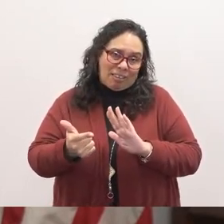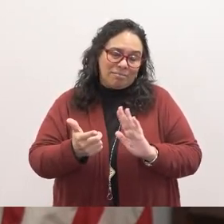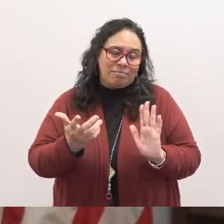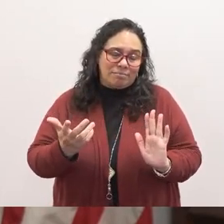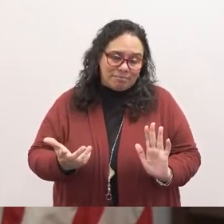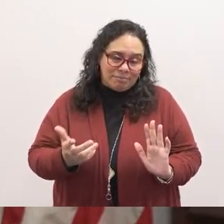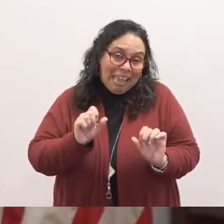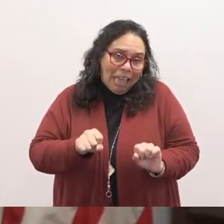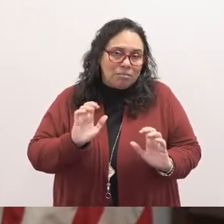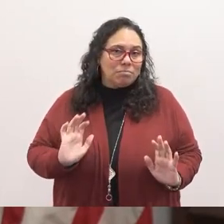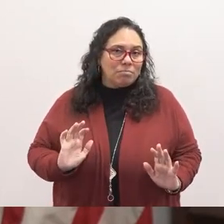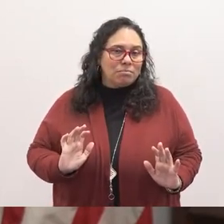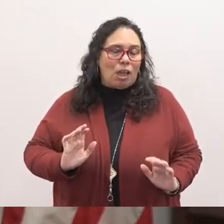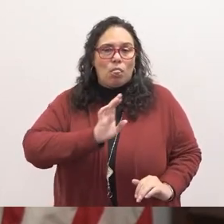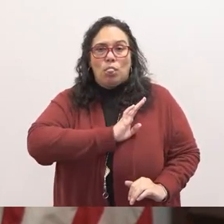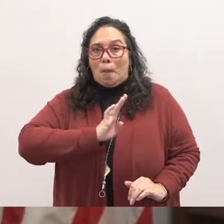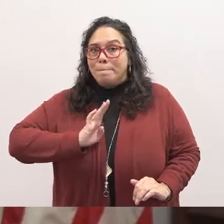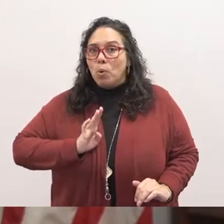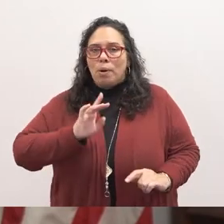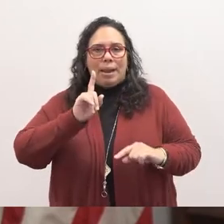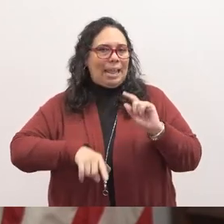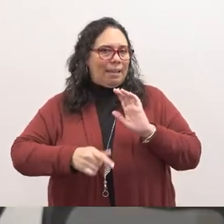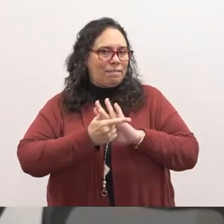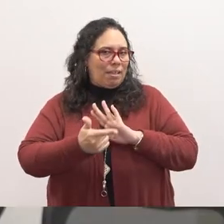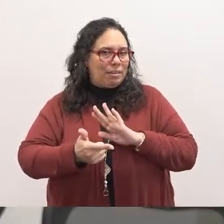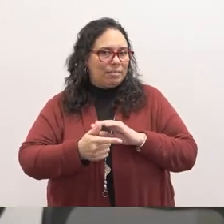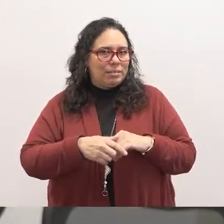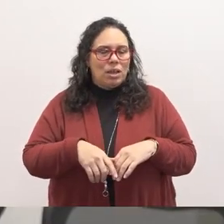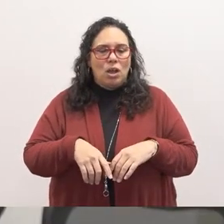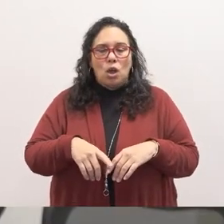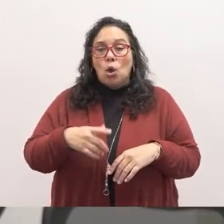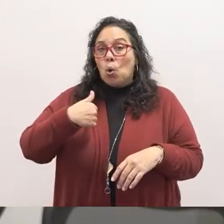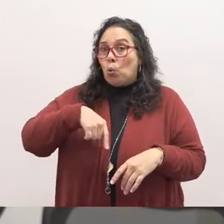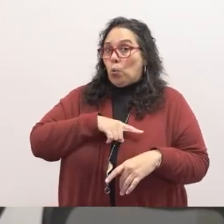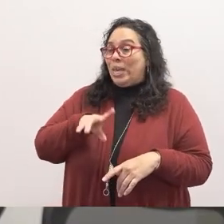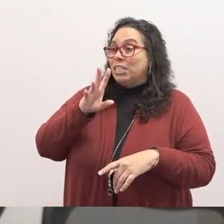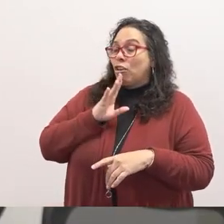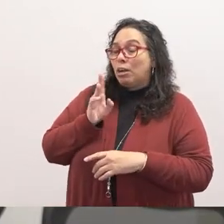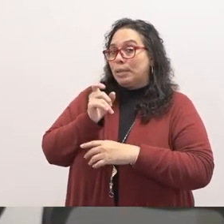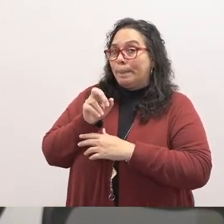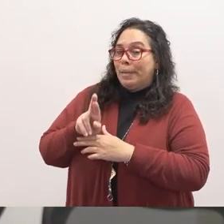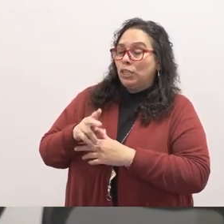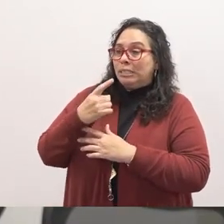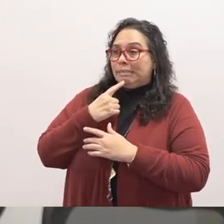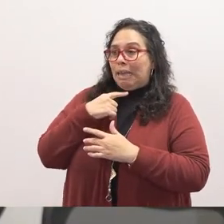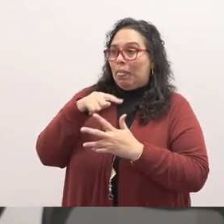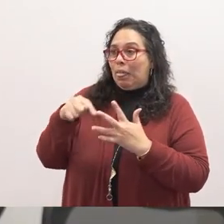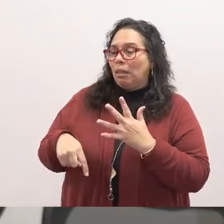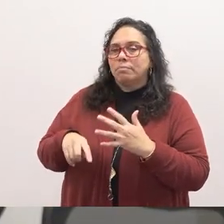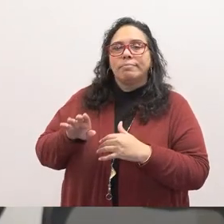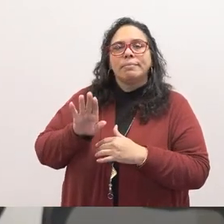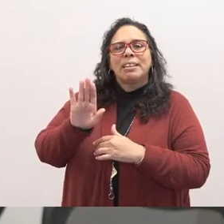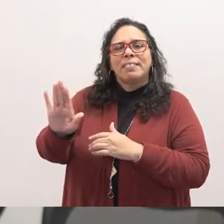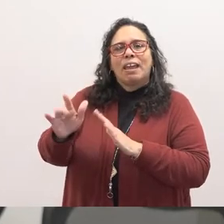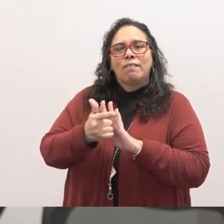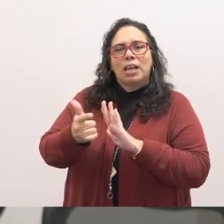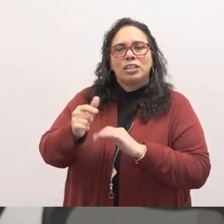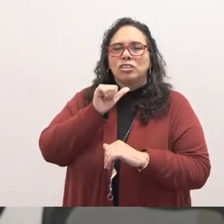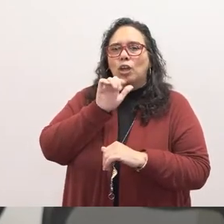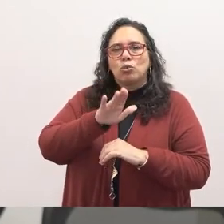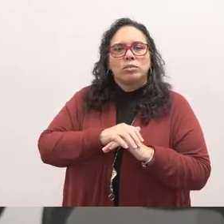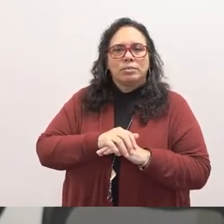going to violate the Brown Act. So they may say to you, well, we talked to Member Miller and he said this. That's their violation, not